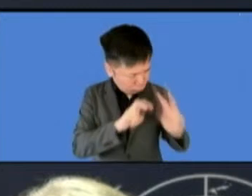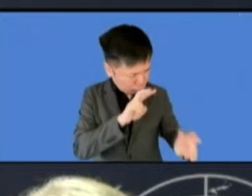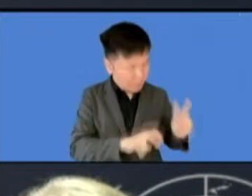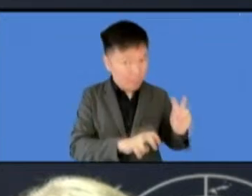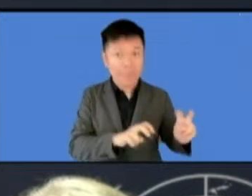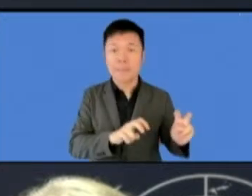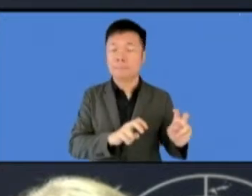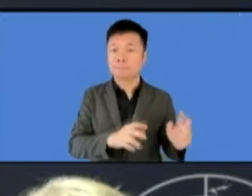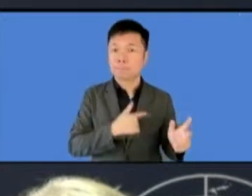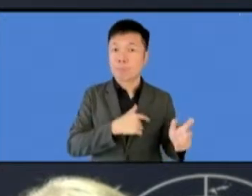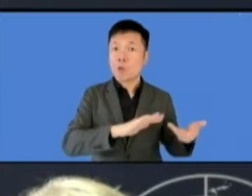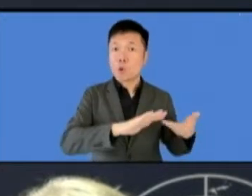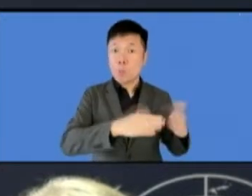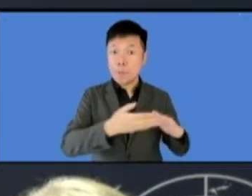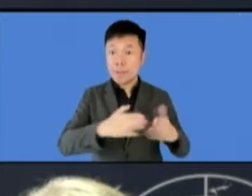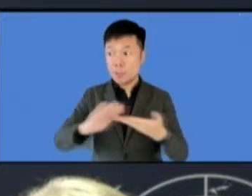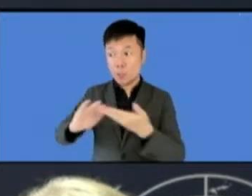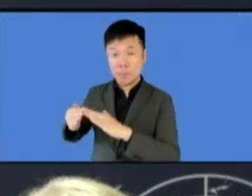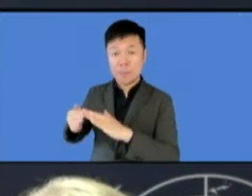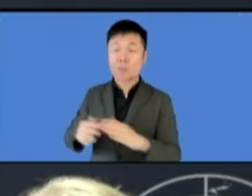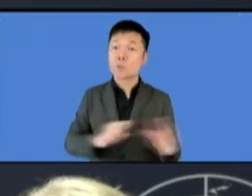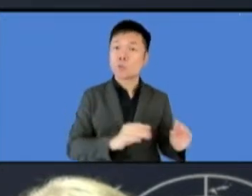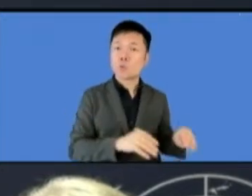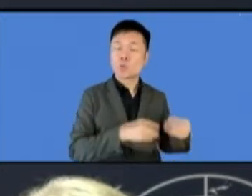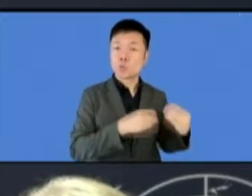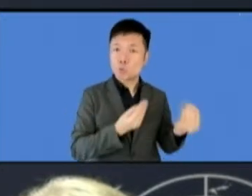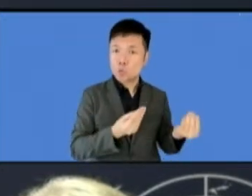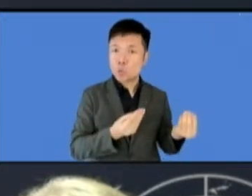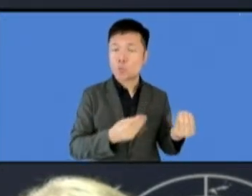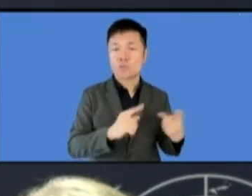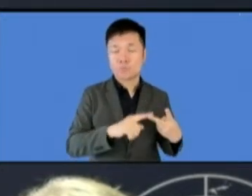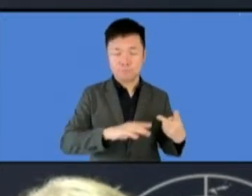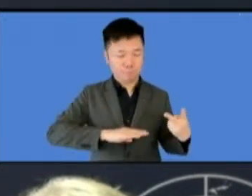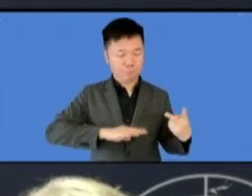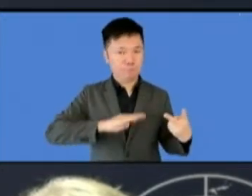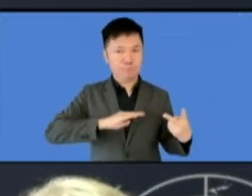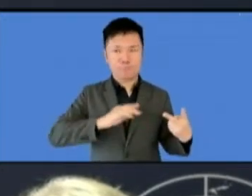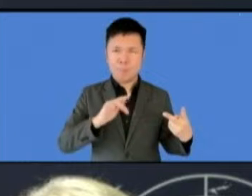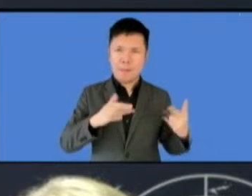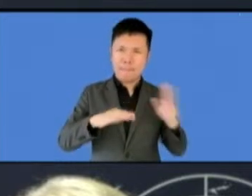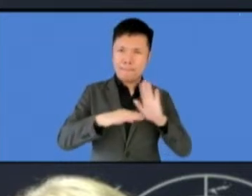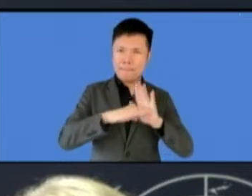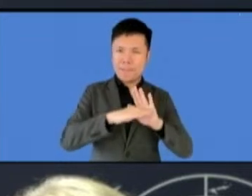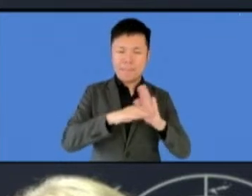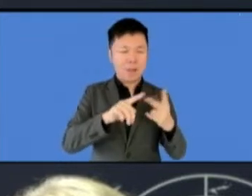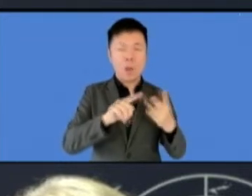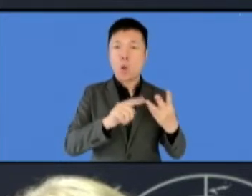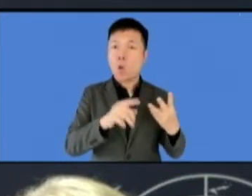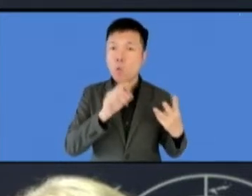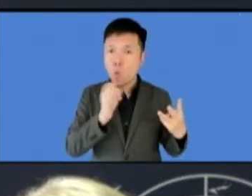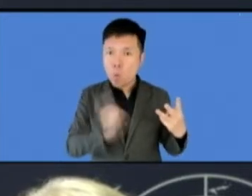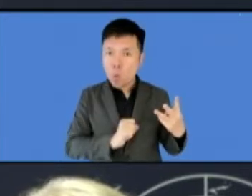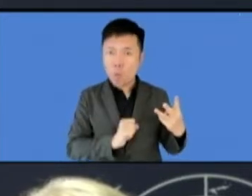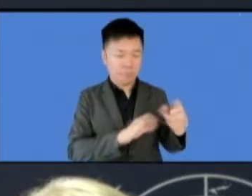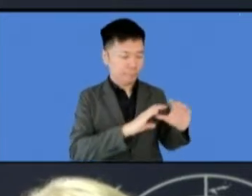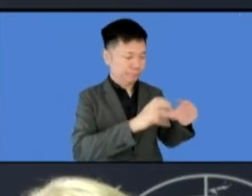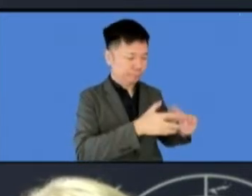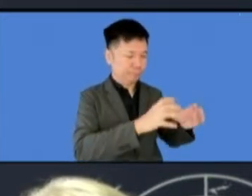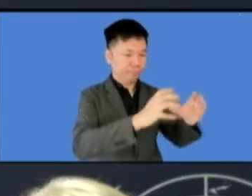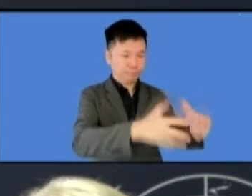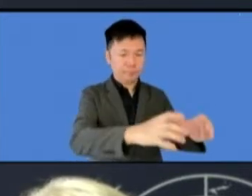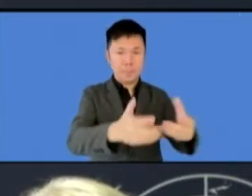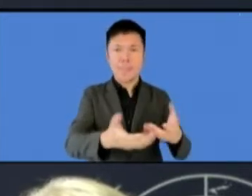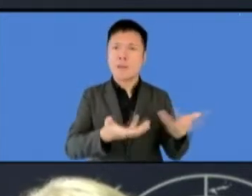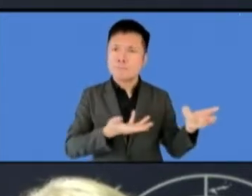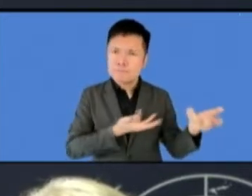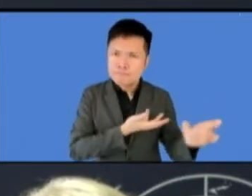together communities of young people, communities of middle-aged people, communities of older people, to sit together and to talk